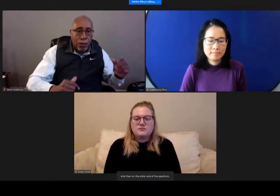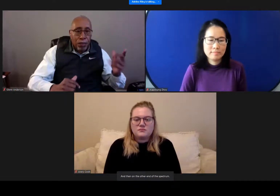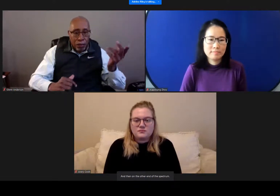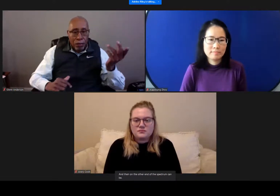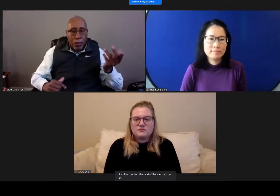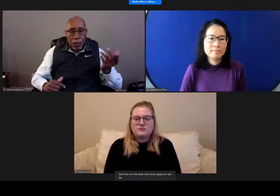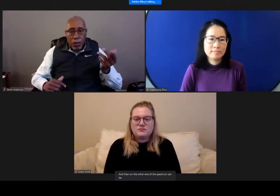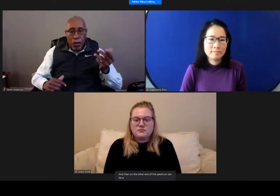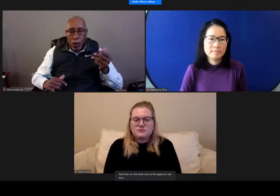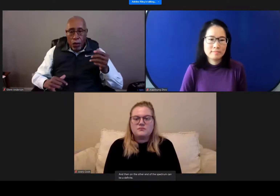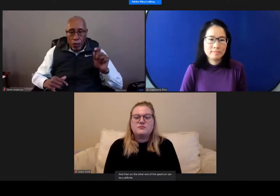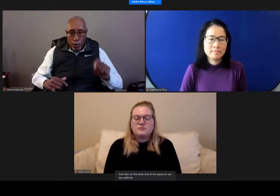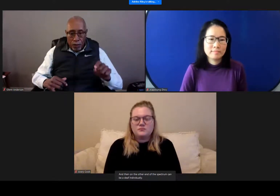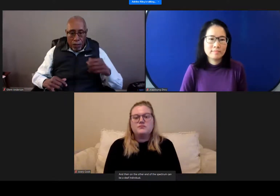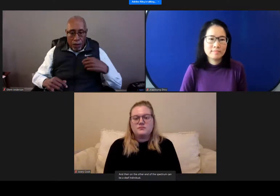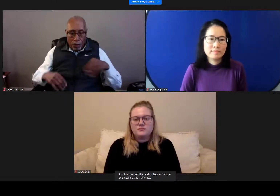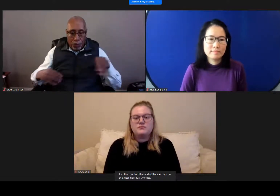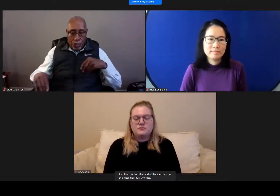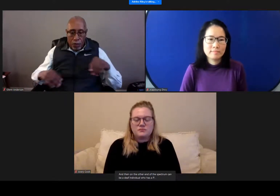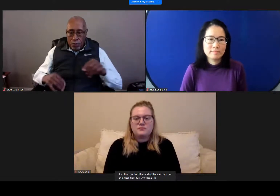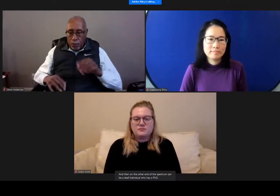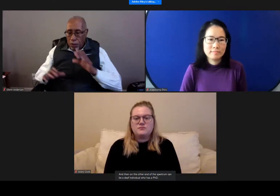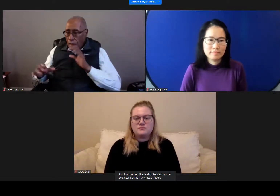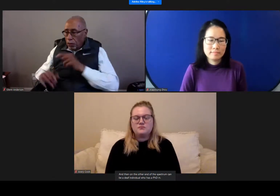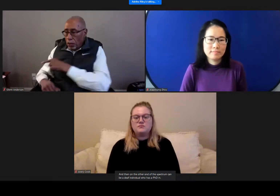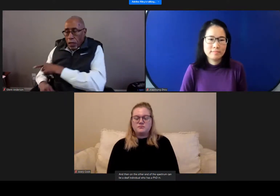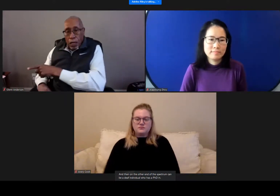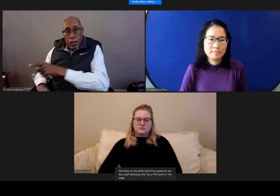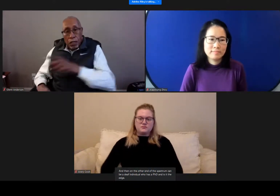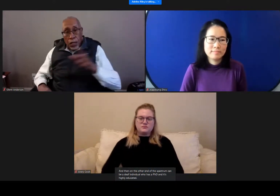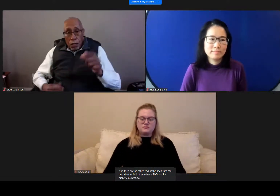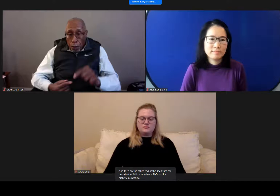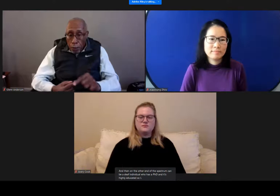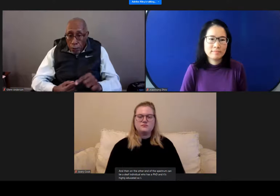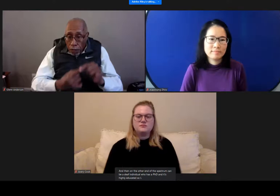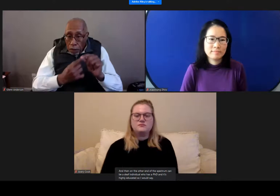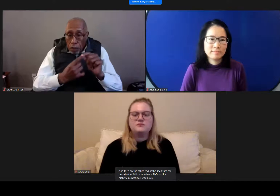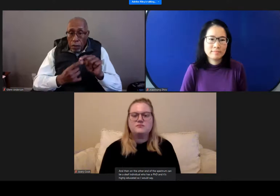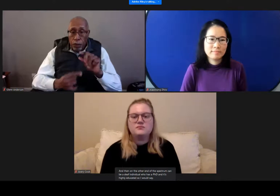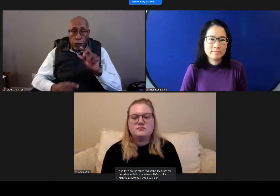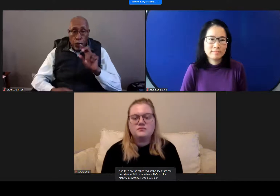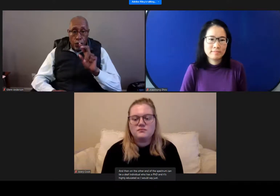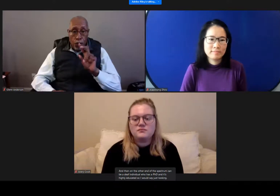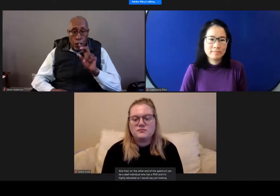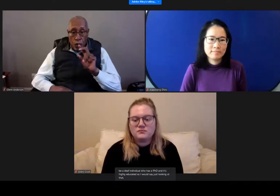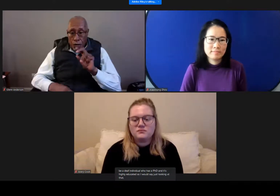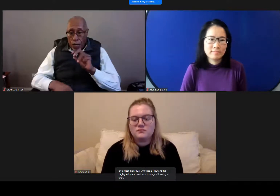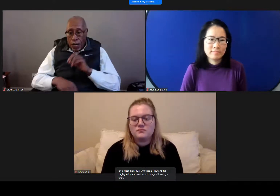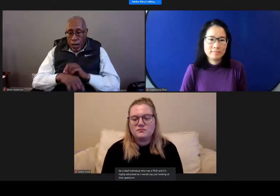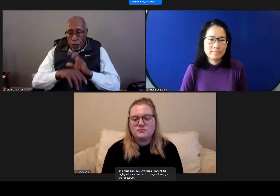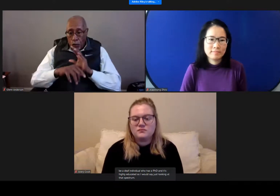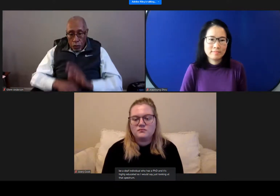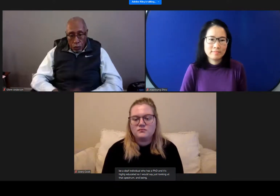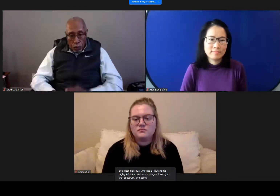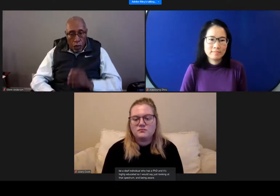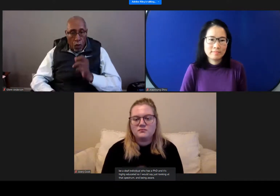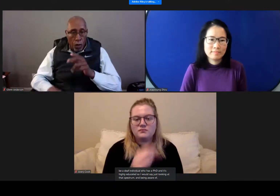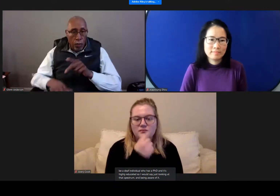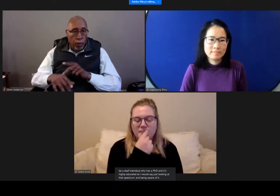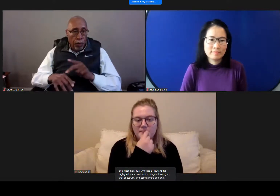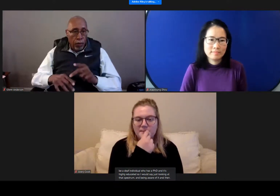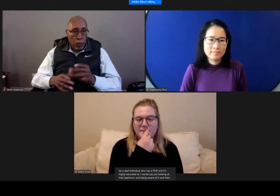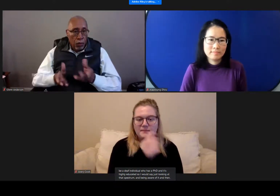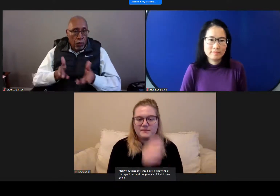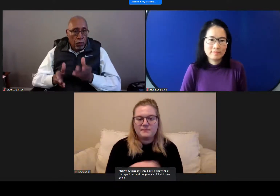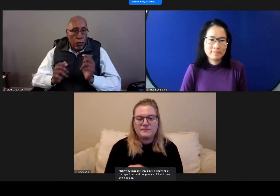can be a deaf individual who has a PhD and is highly educated. So I would say just looking at that spectrum and being aware of it and